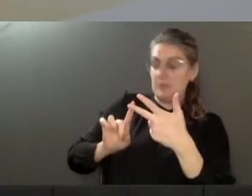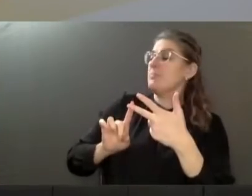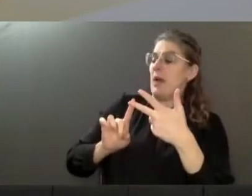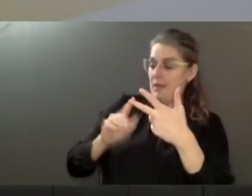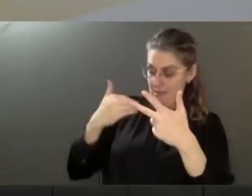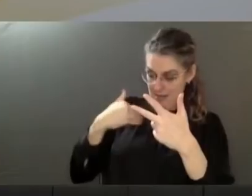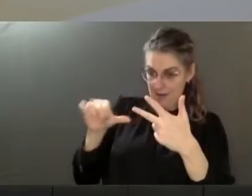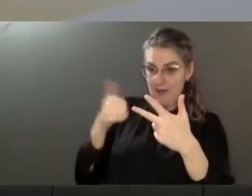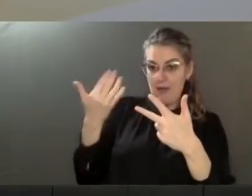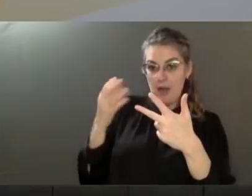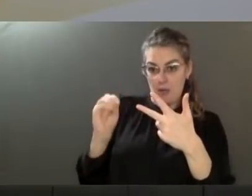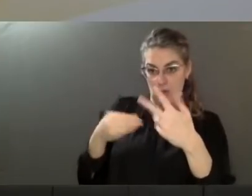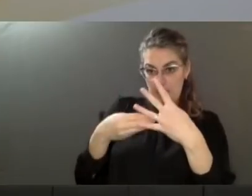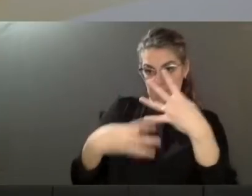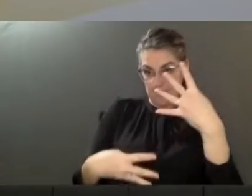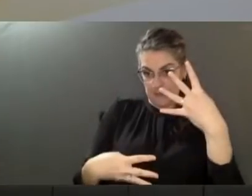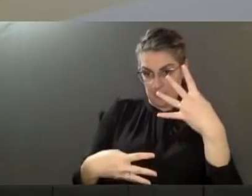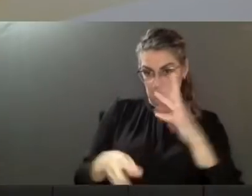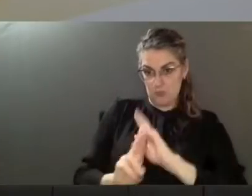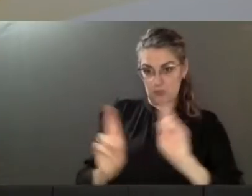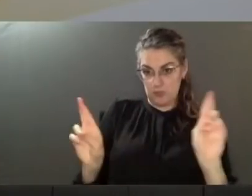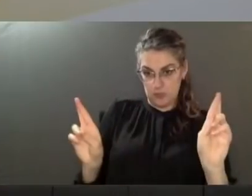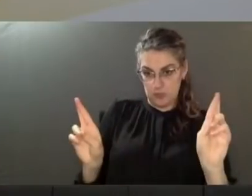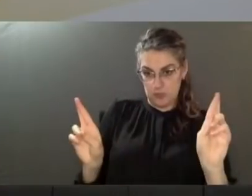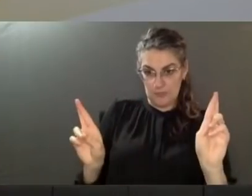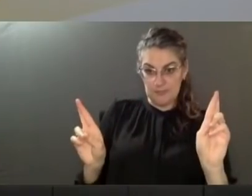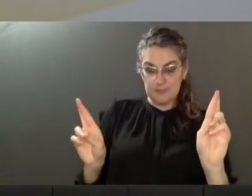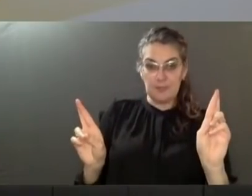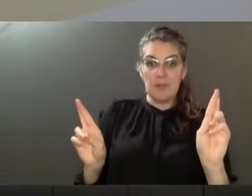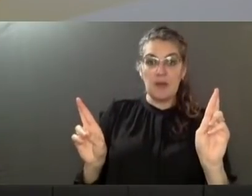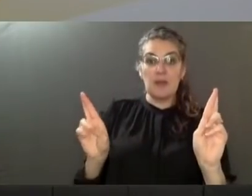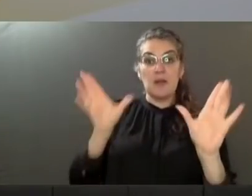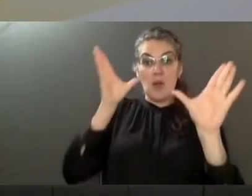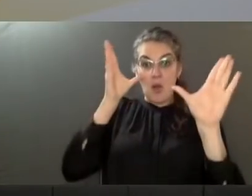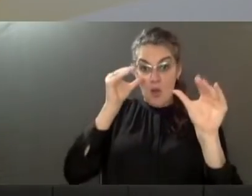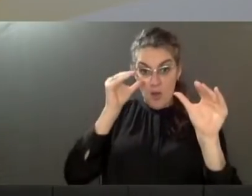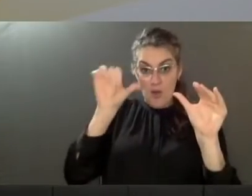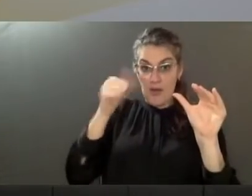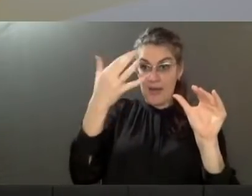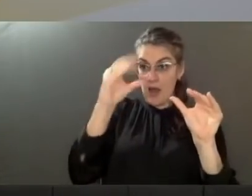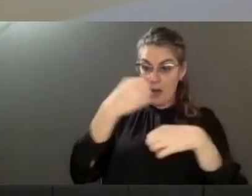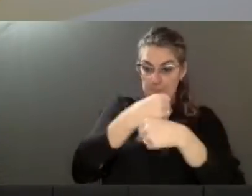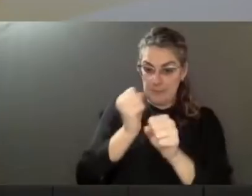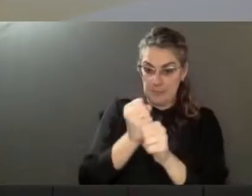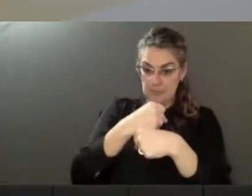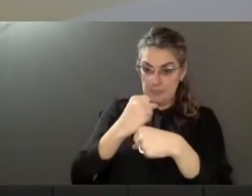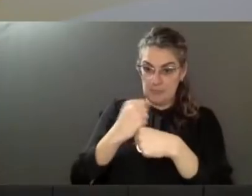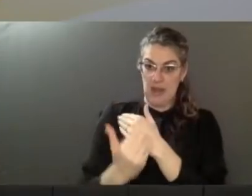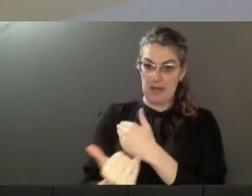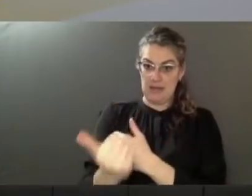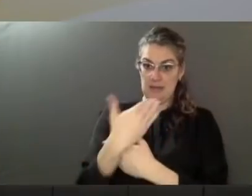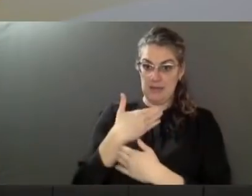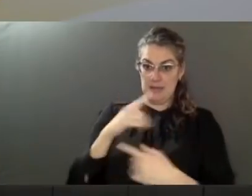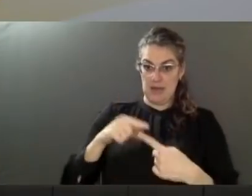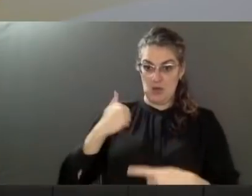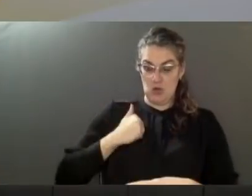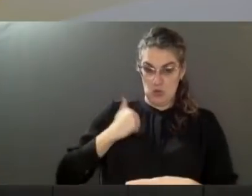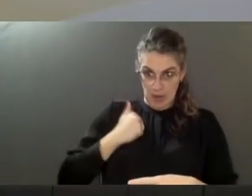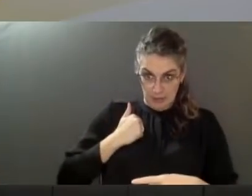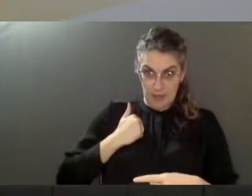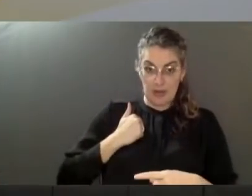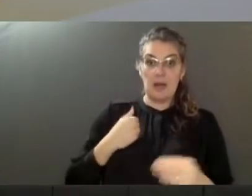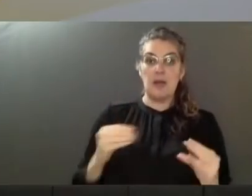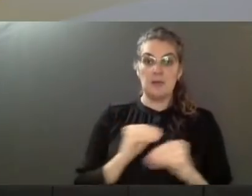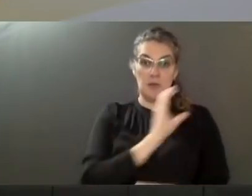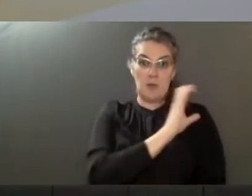anticipating and hopeful that we will have additional vaccines that Canada's already entered into agreements with if